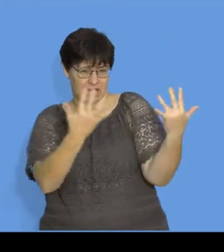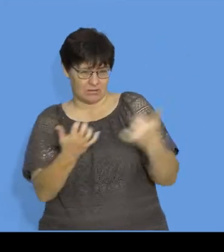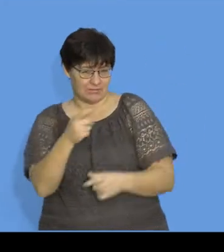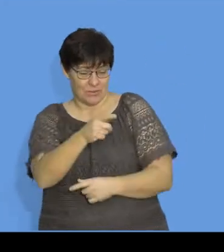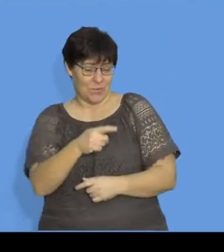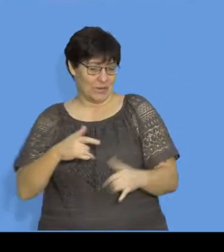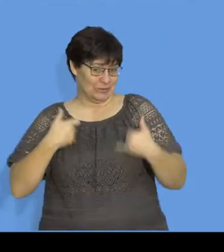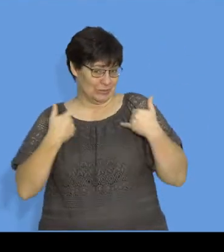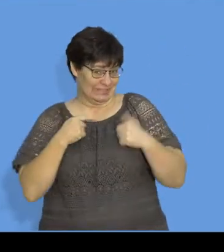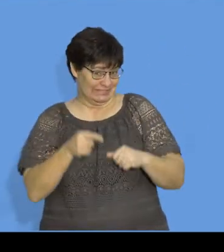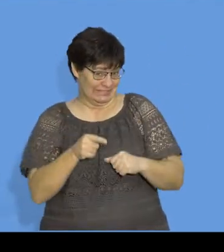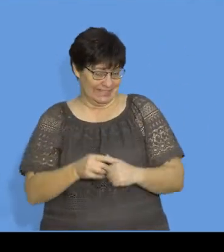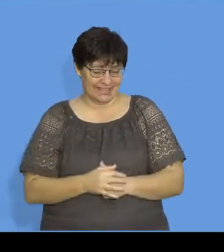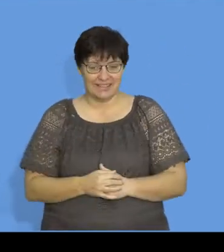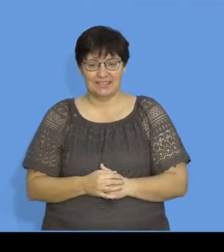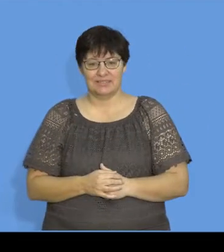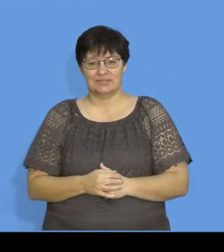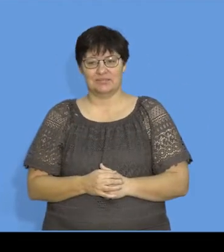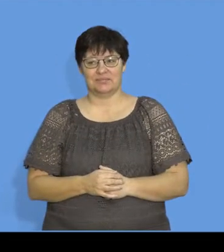the fun part.